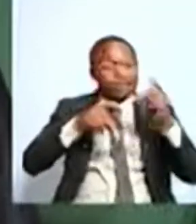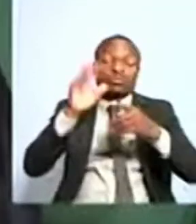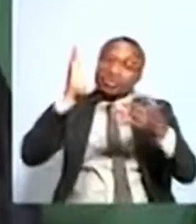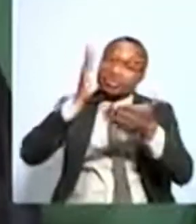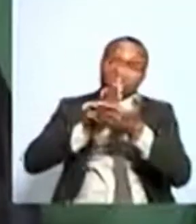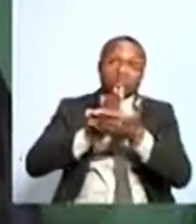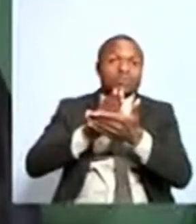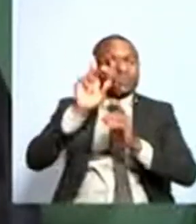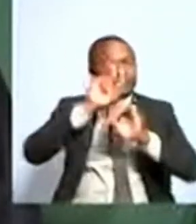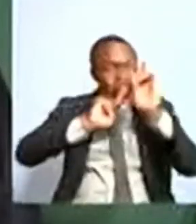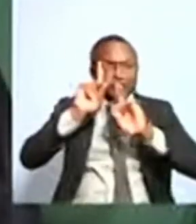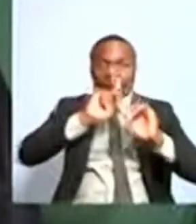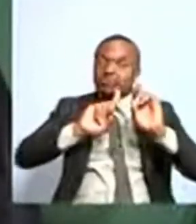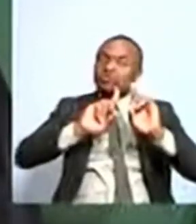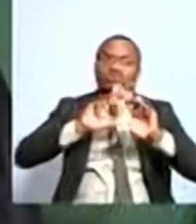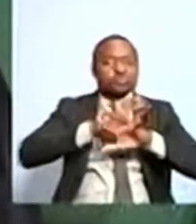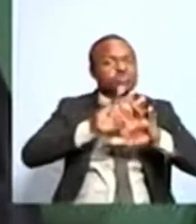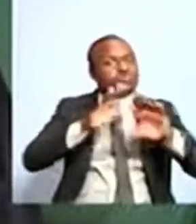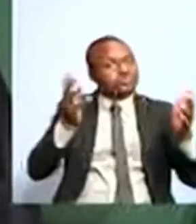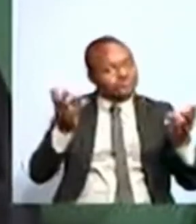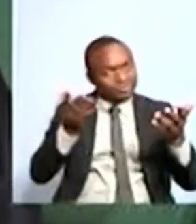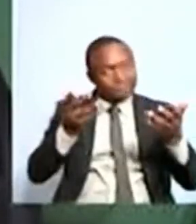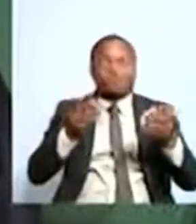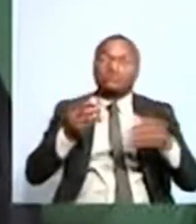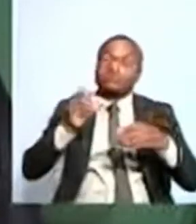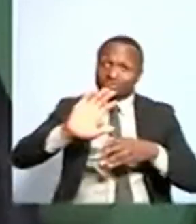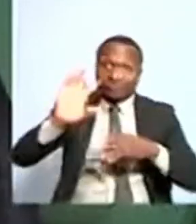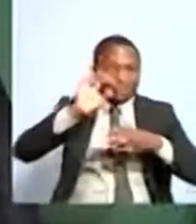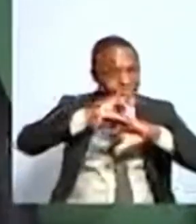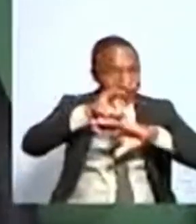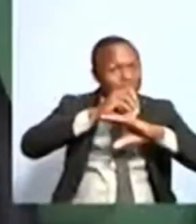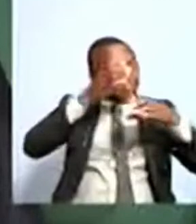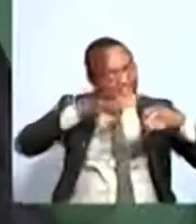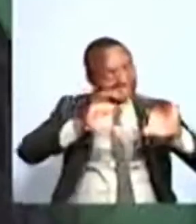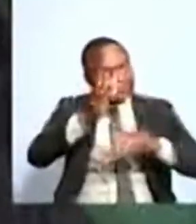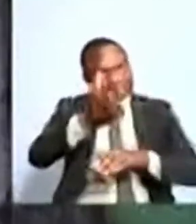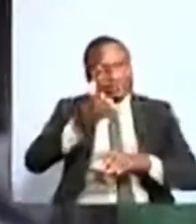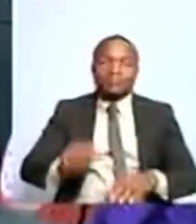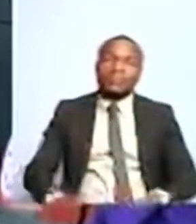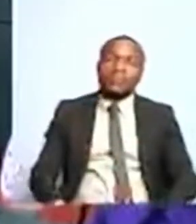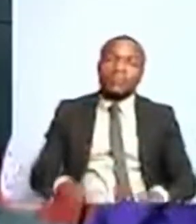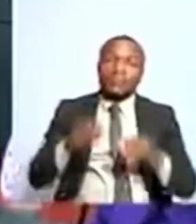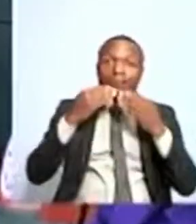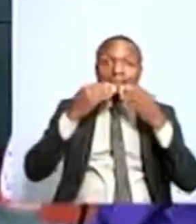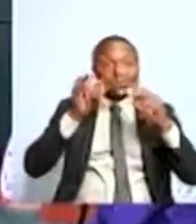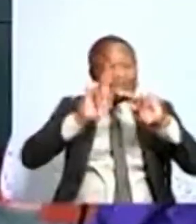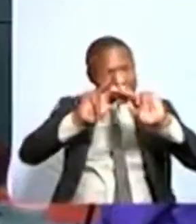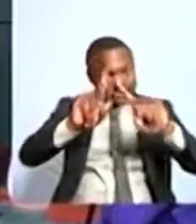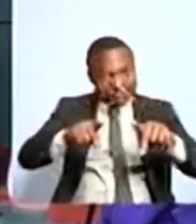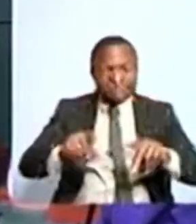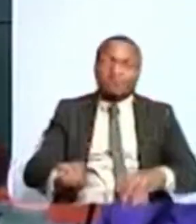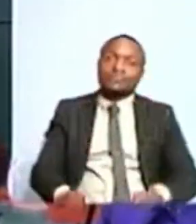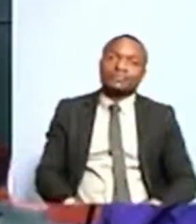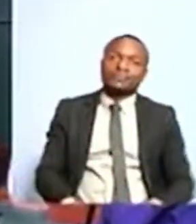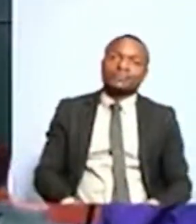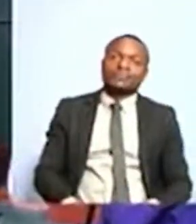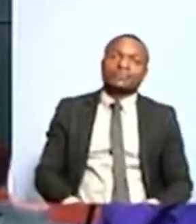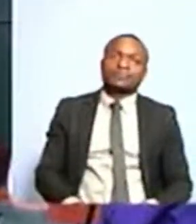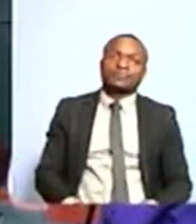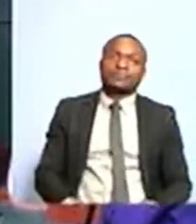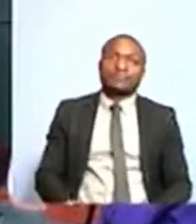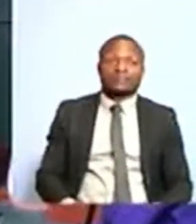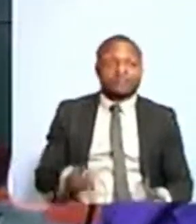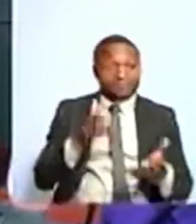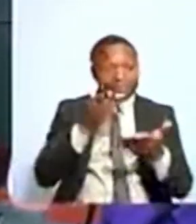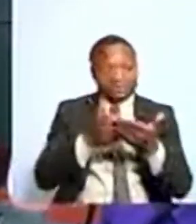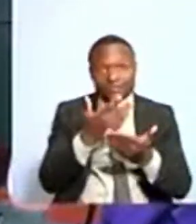debate won't be smooth. That's my advice. Let's progress. Thank you, Mr. Chairman. Mr. Chairman, these things